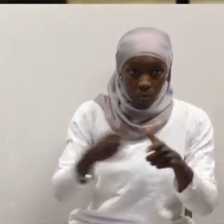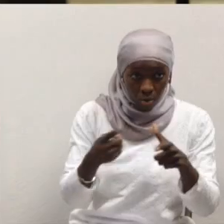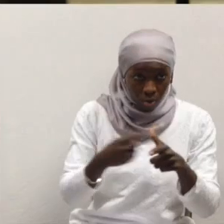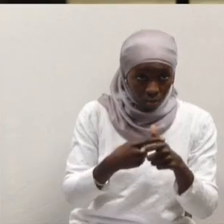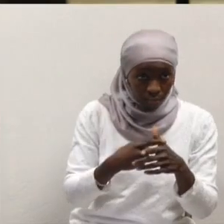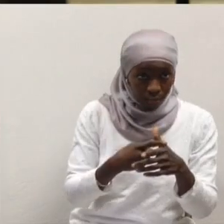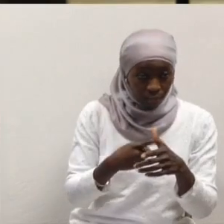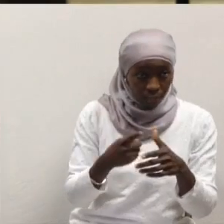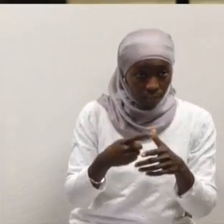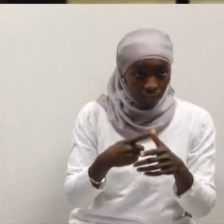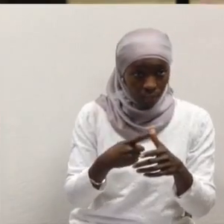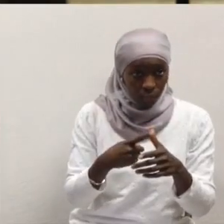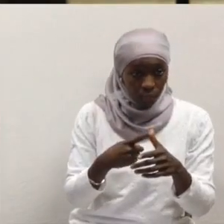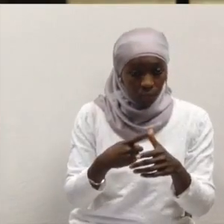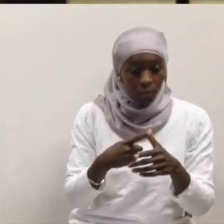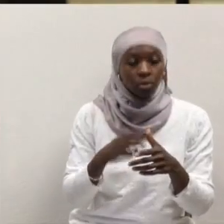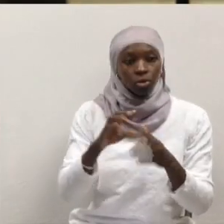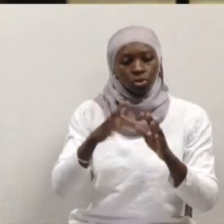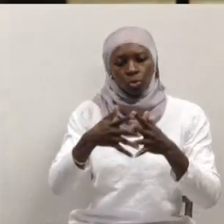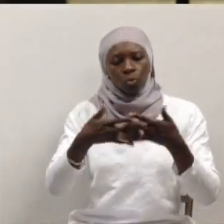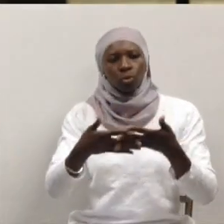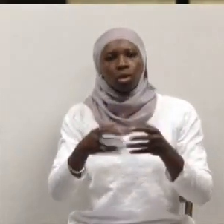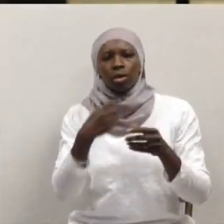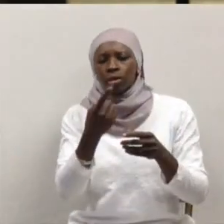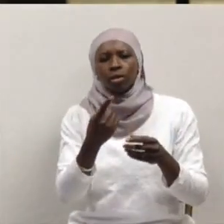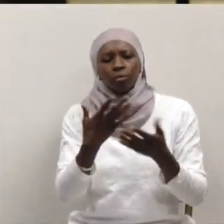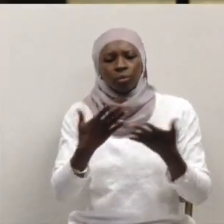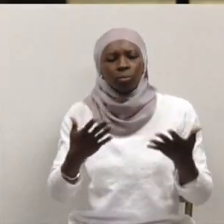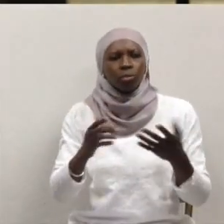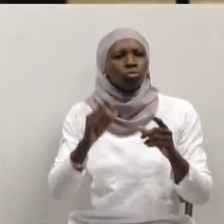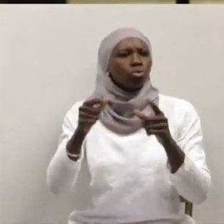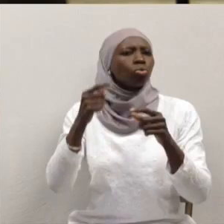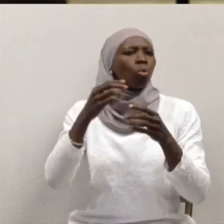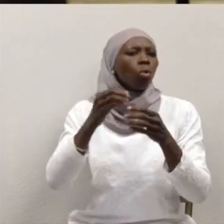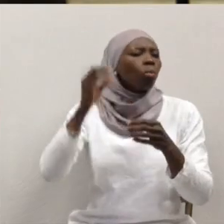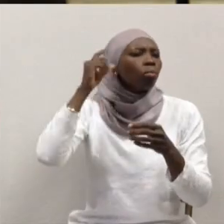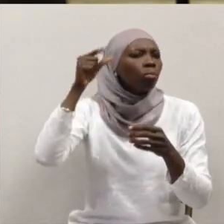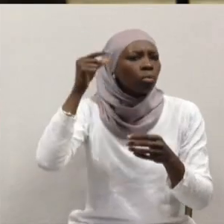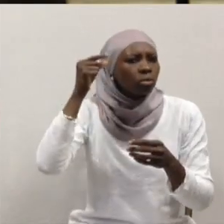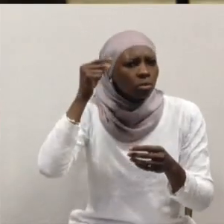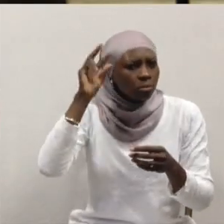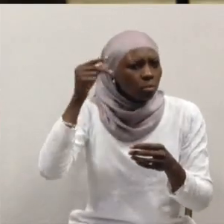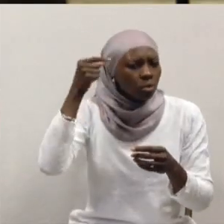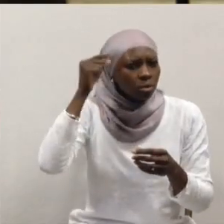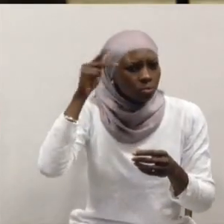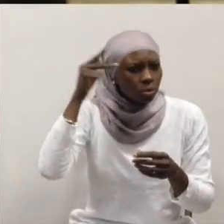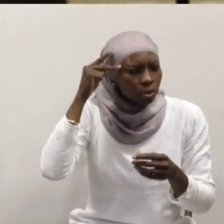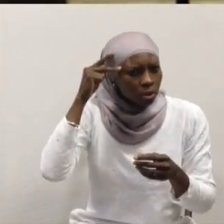to something so political? It's war and peace. And why does the